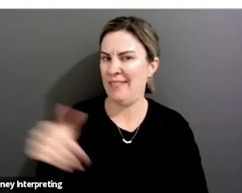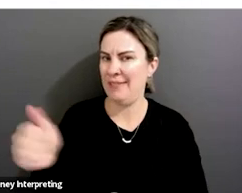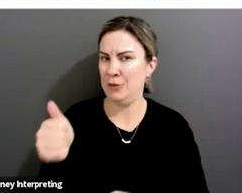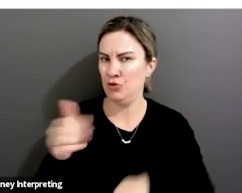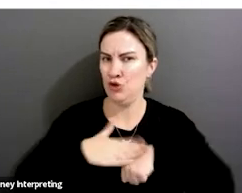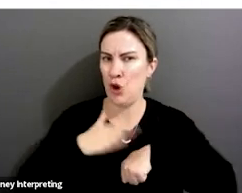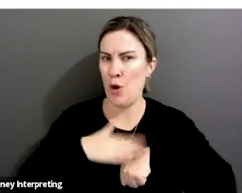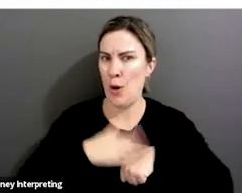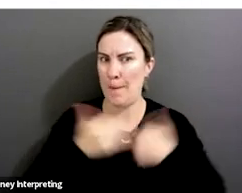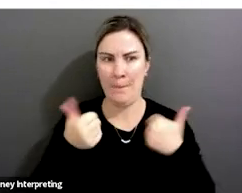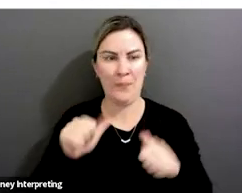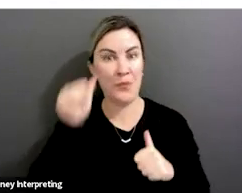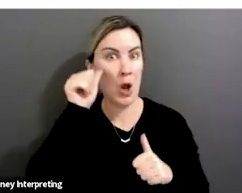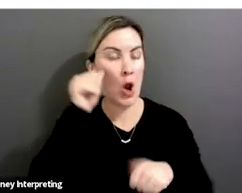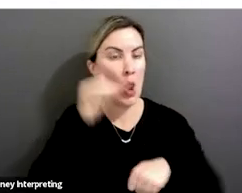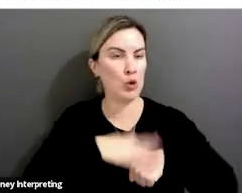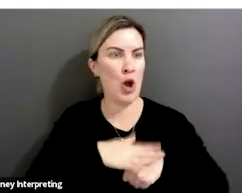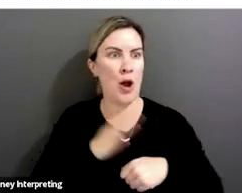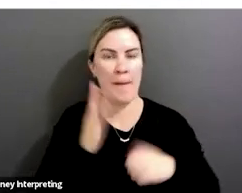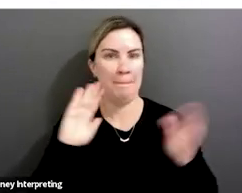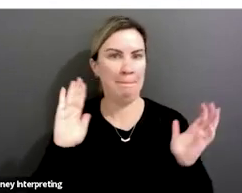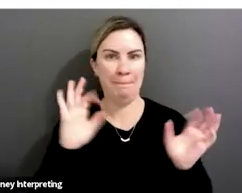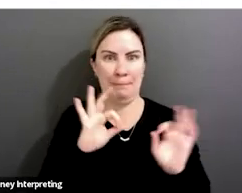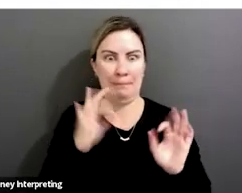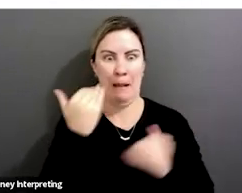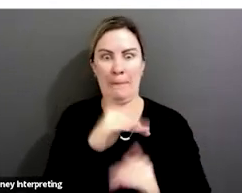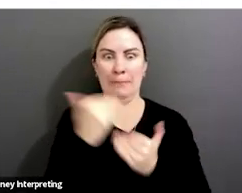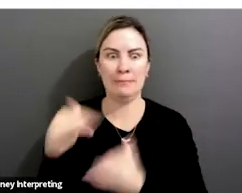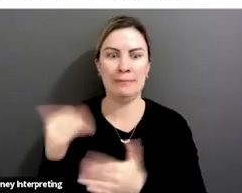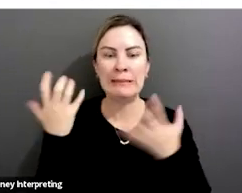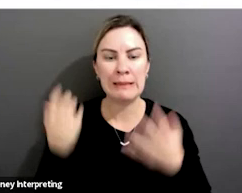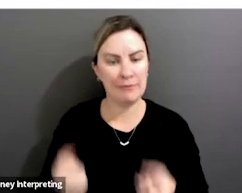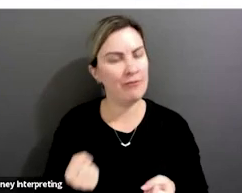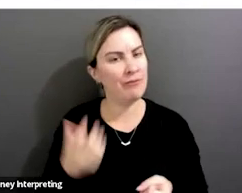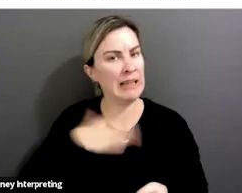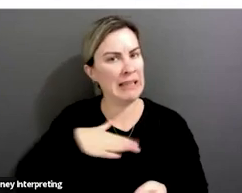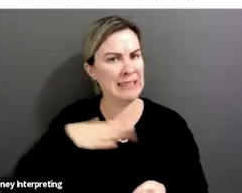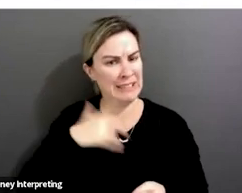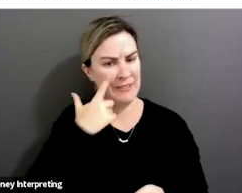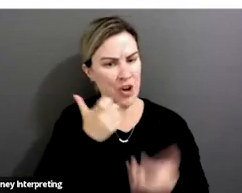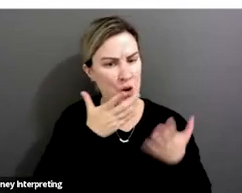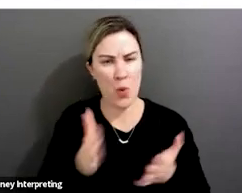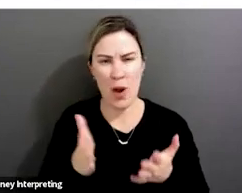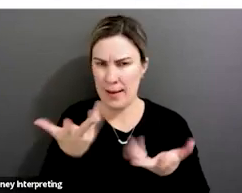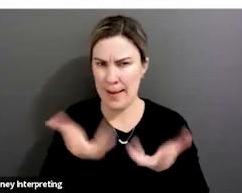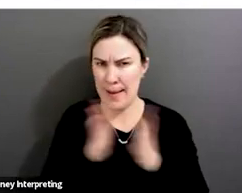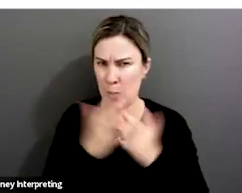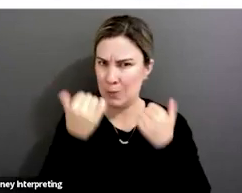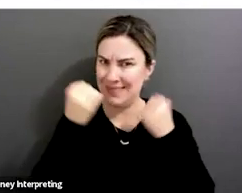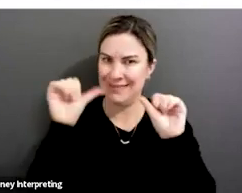of the essence for community health and disability service providers. So we need to find ways to make that work really, really well for